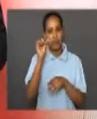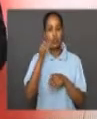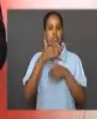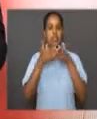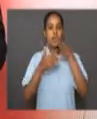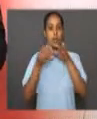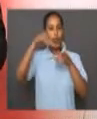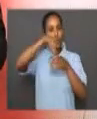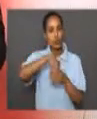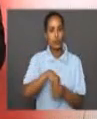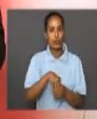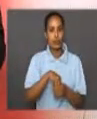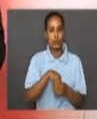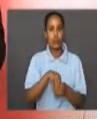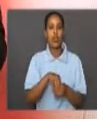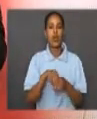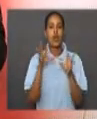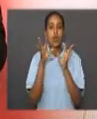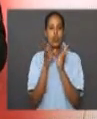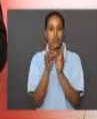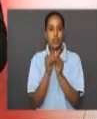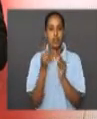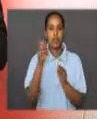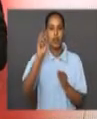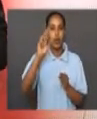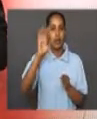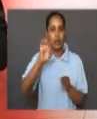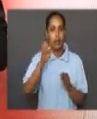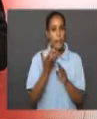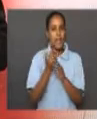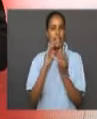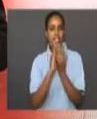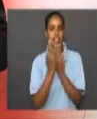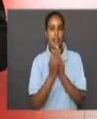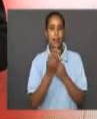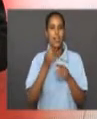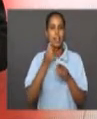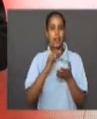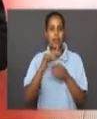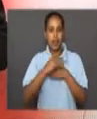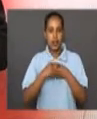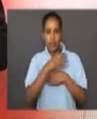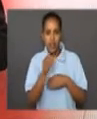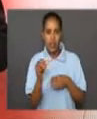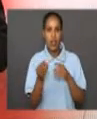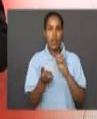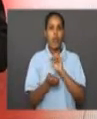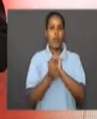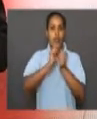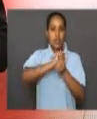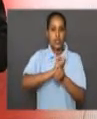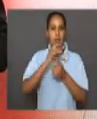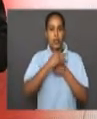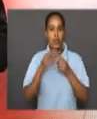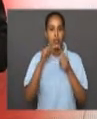steps, including concentrating the ore, pre-treating minerals, and converting